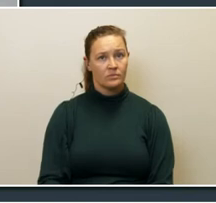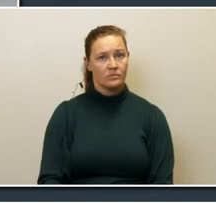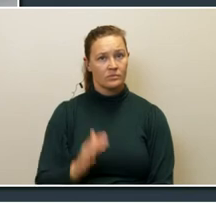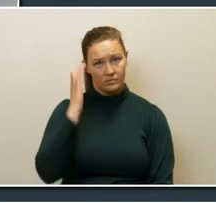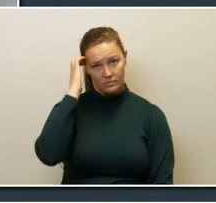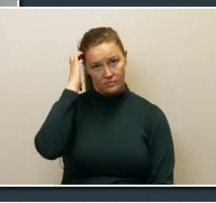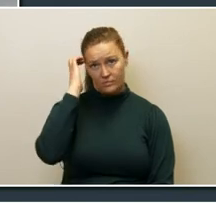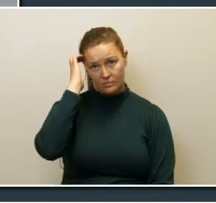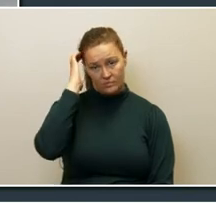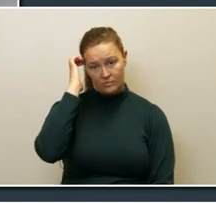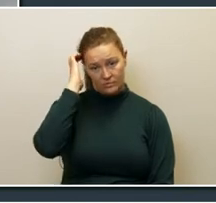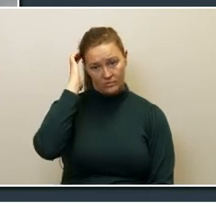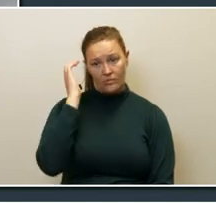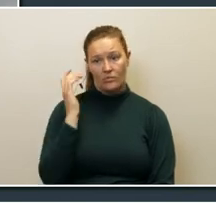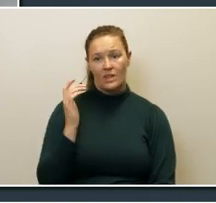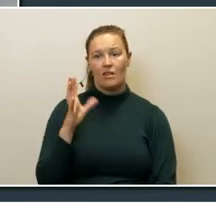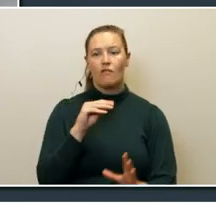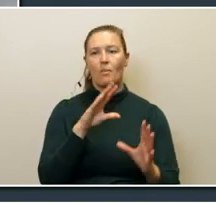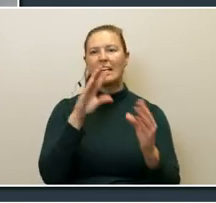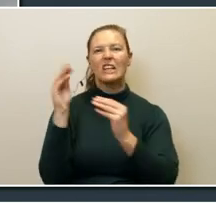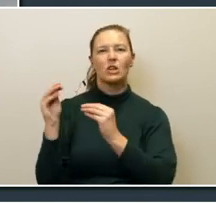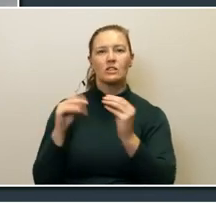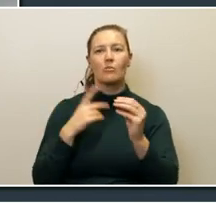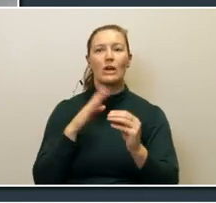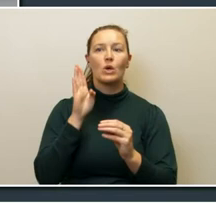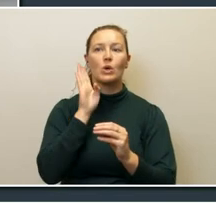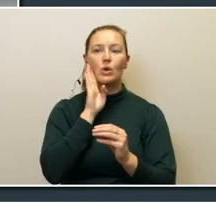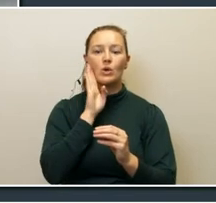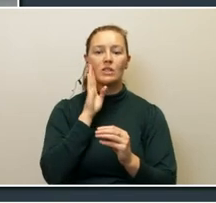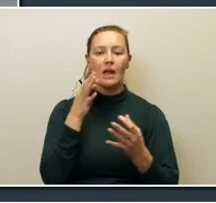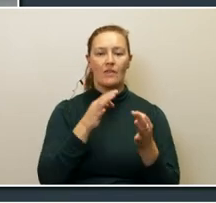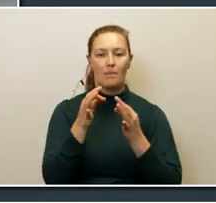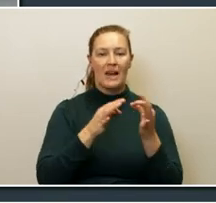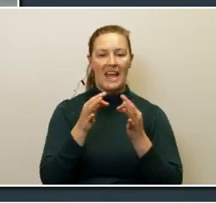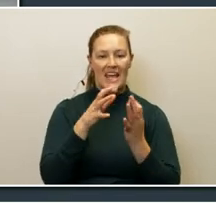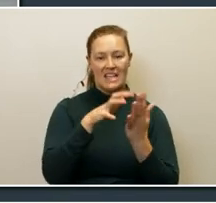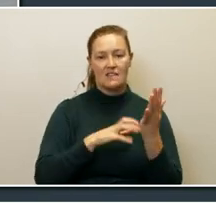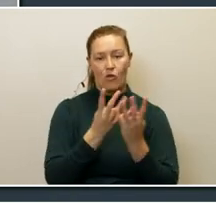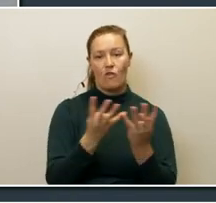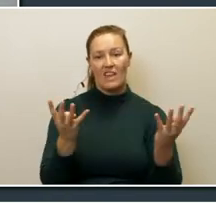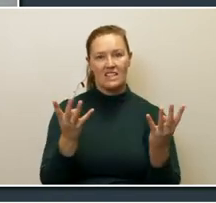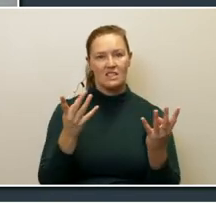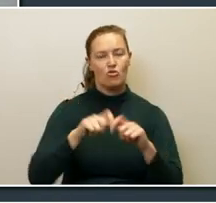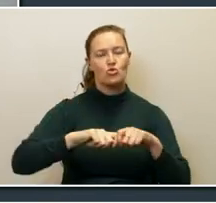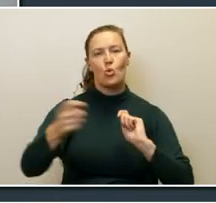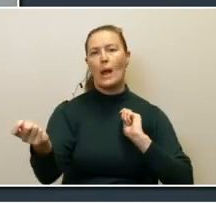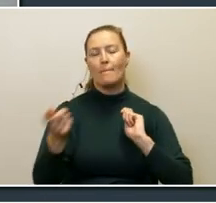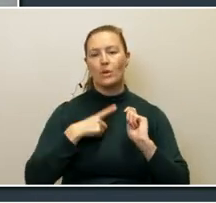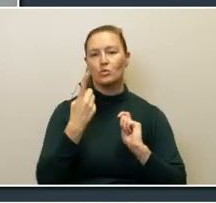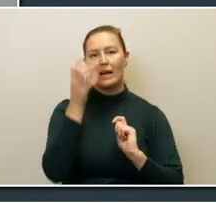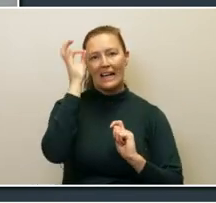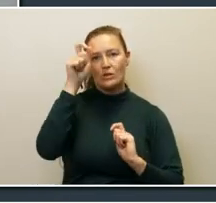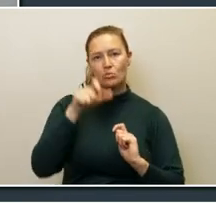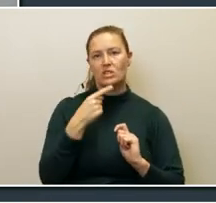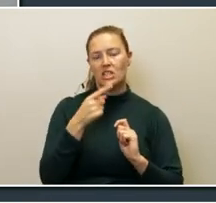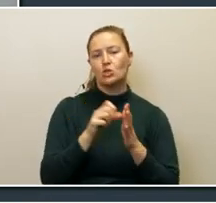the plans for the fence had been ripped up, because one of the councillors said that it was too expensive